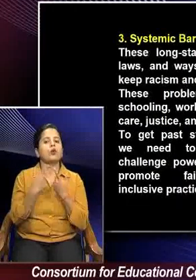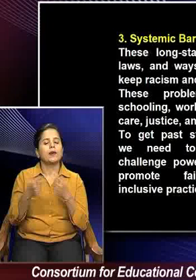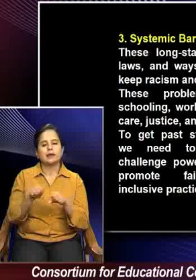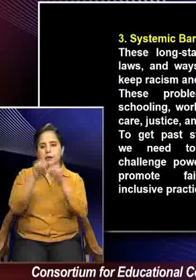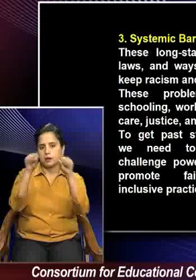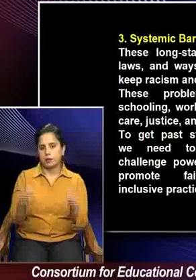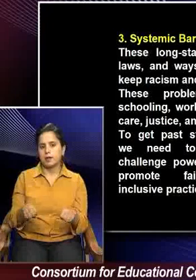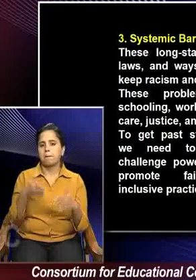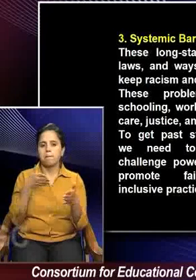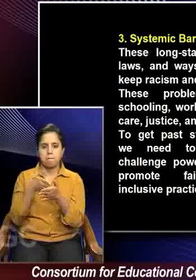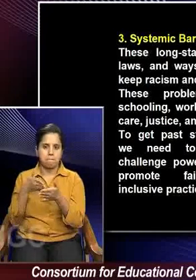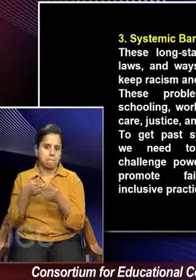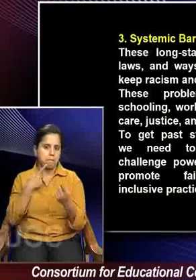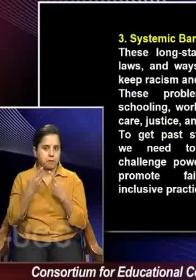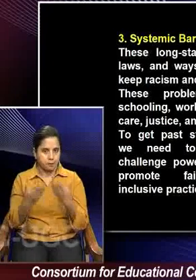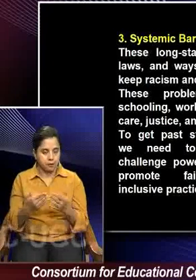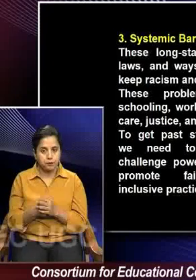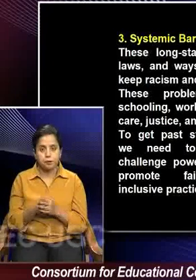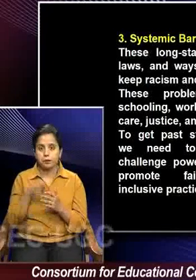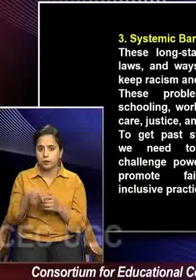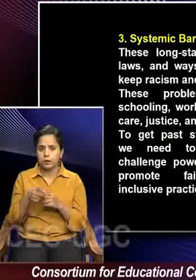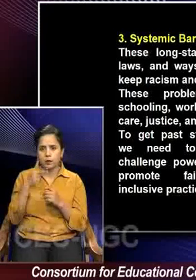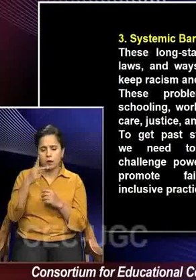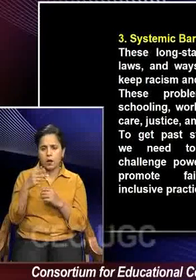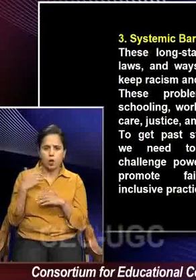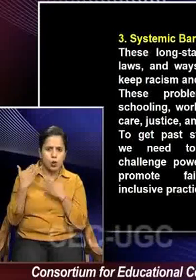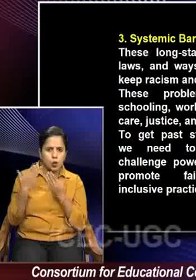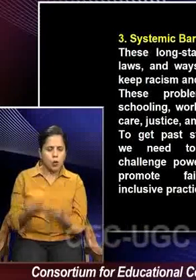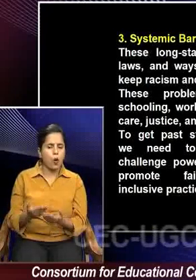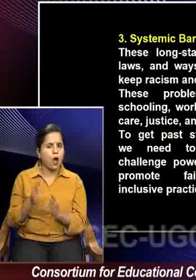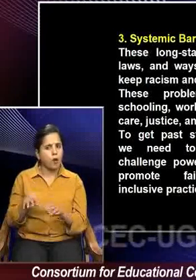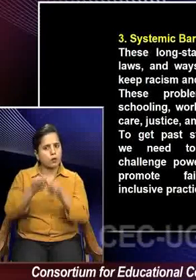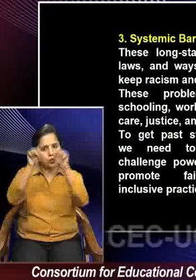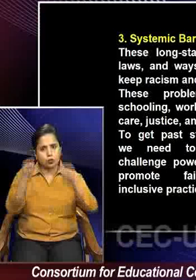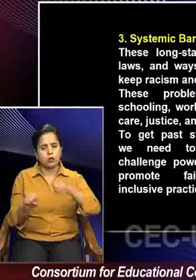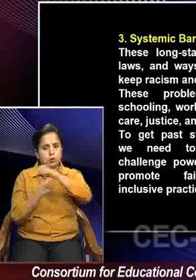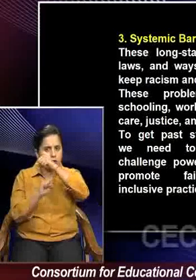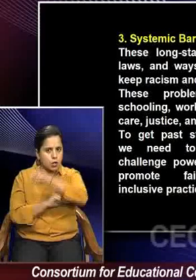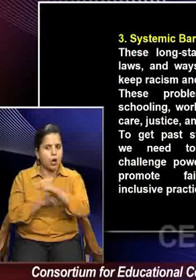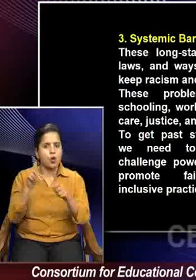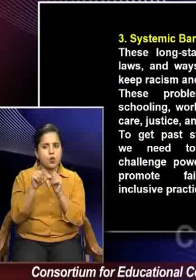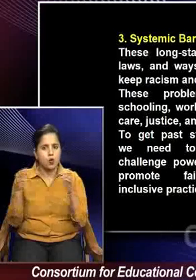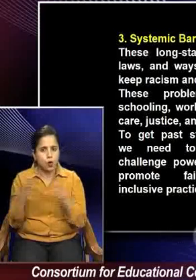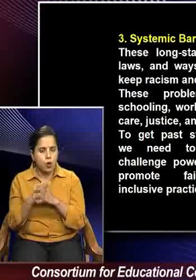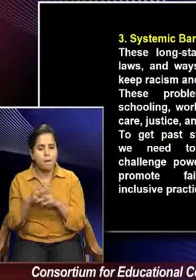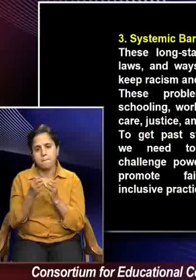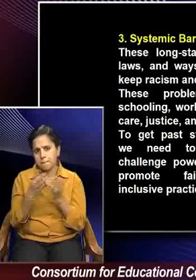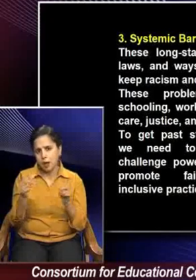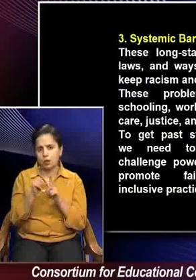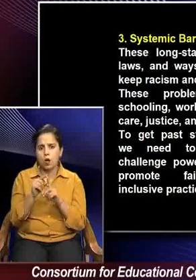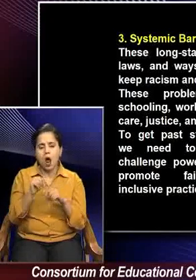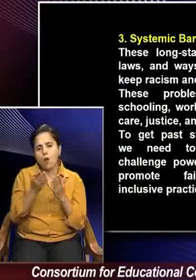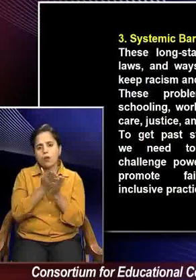systemic barriers. These long-standing structures, laws, and the ways of doing